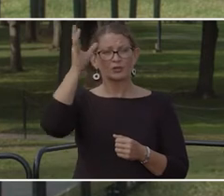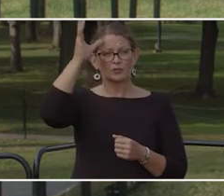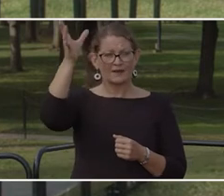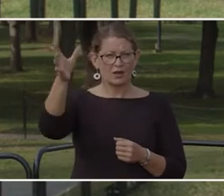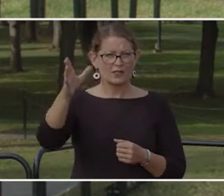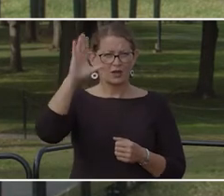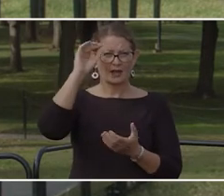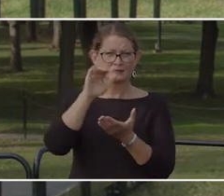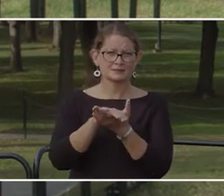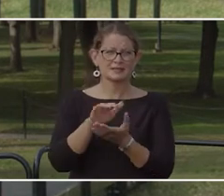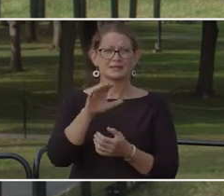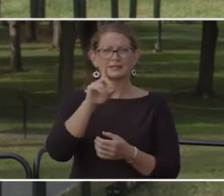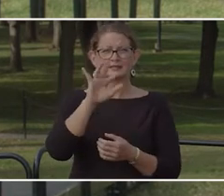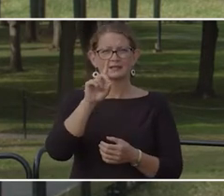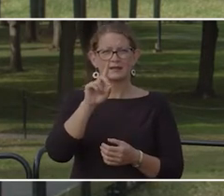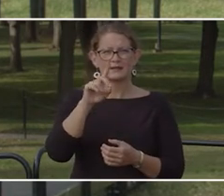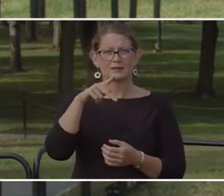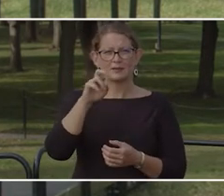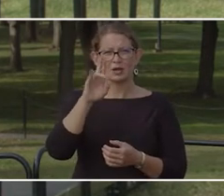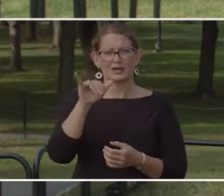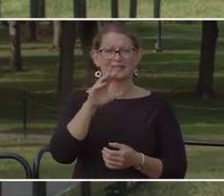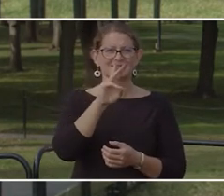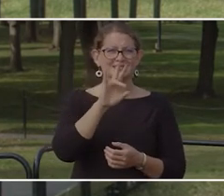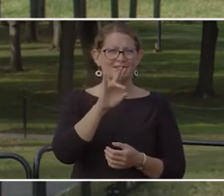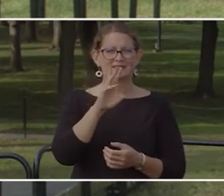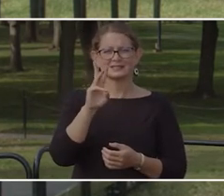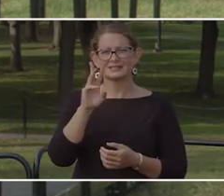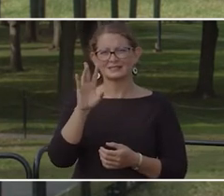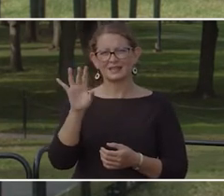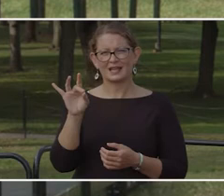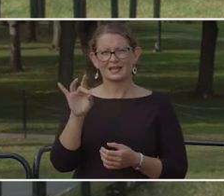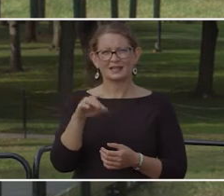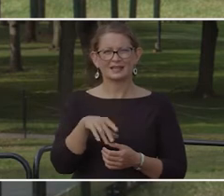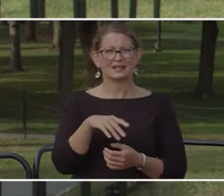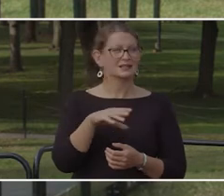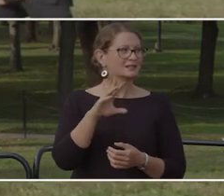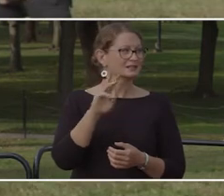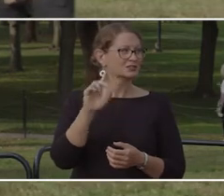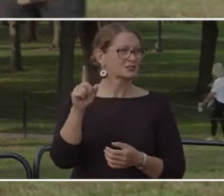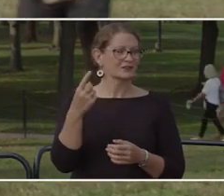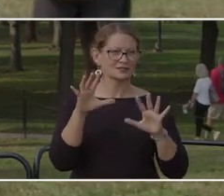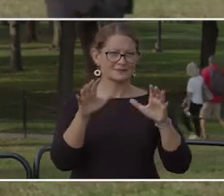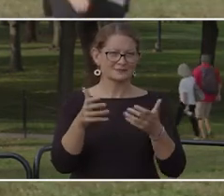grandfather, and husband, David K. Reese, 67 to 68, 61st Heavy Mechanic.